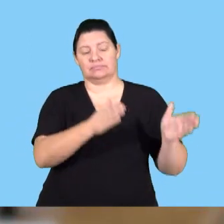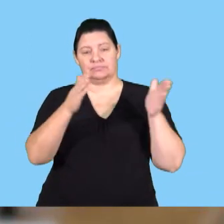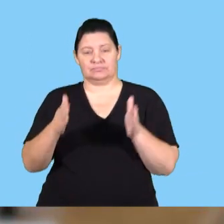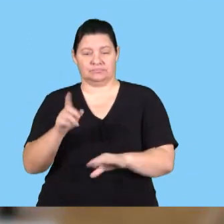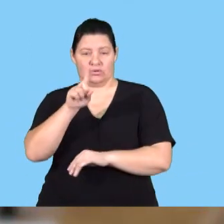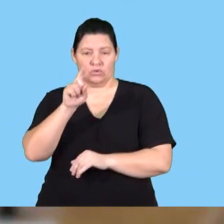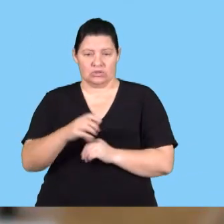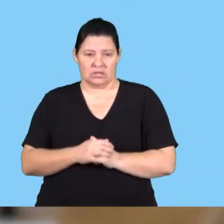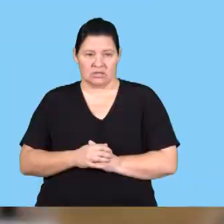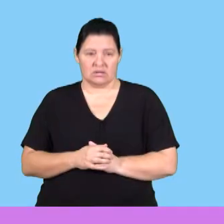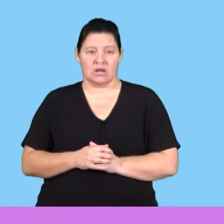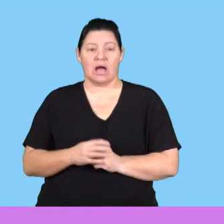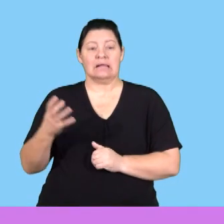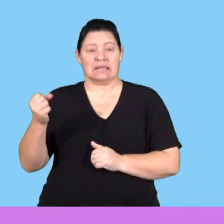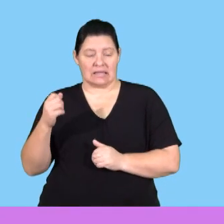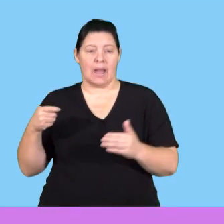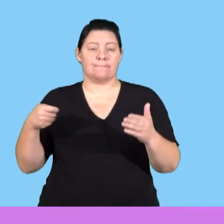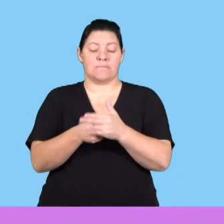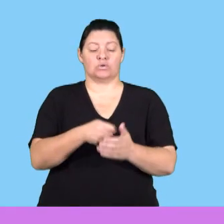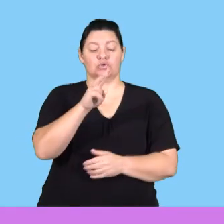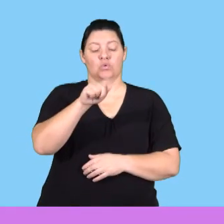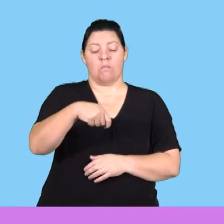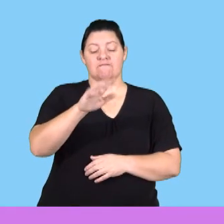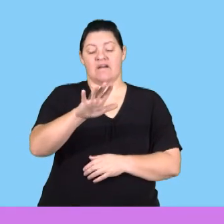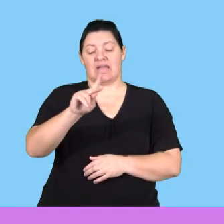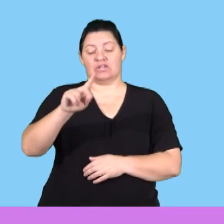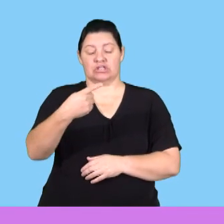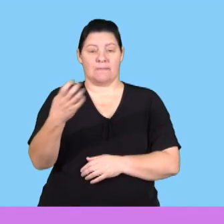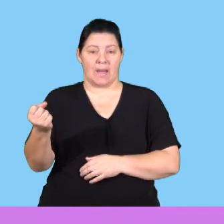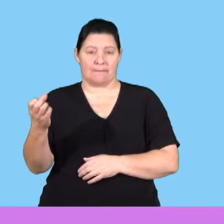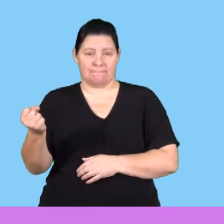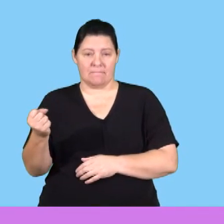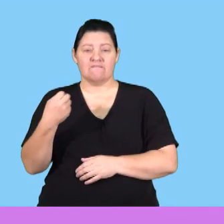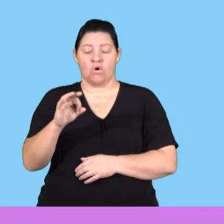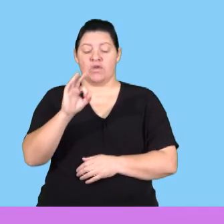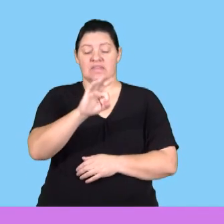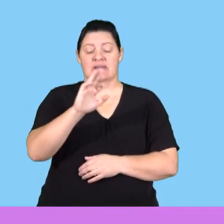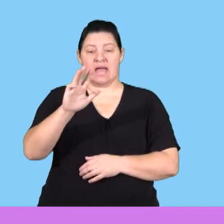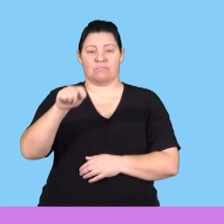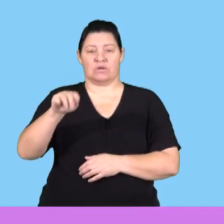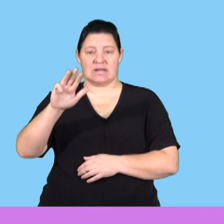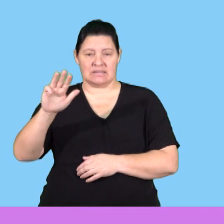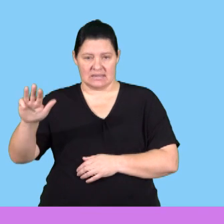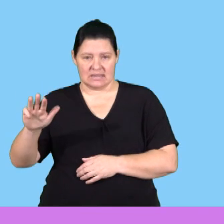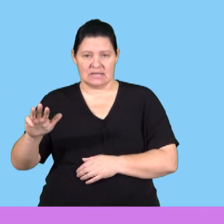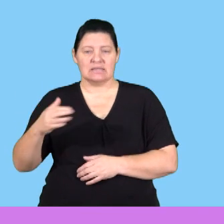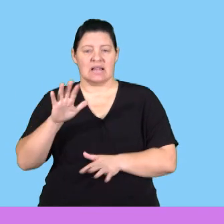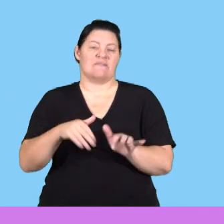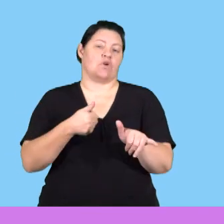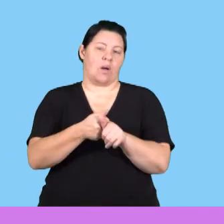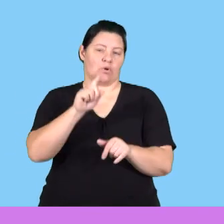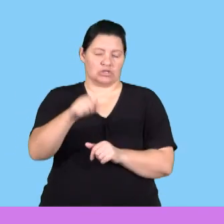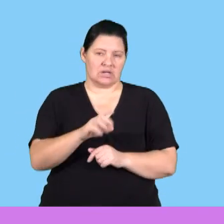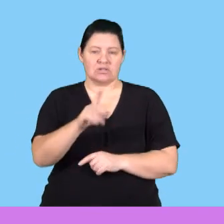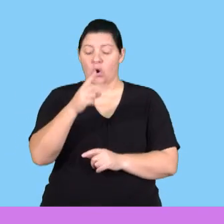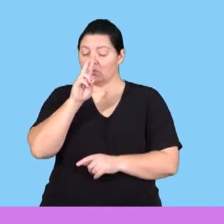move to the next question. Nhlanhla bought 2.5 kilograms of maize meal for 39.99. It is still a